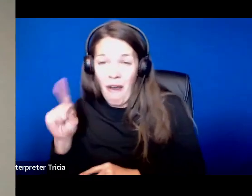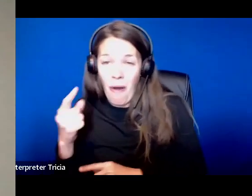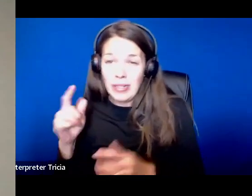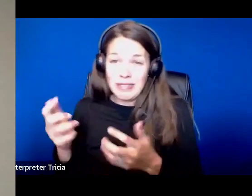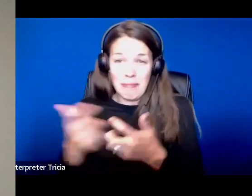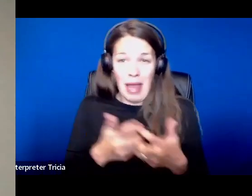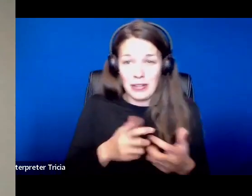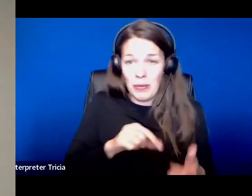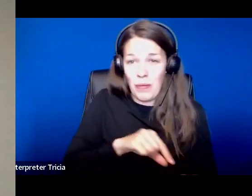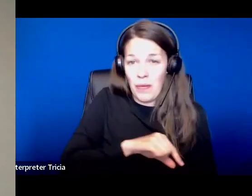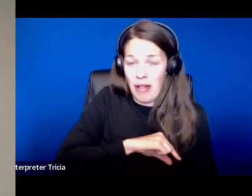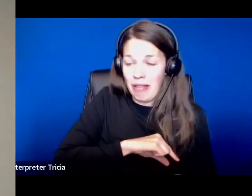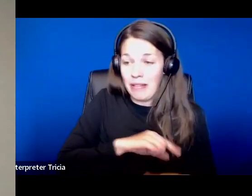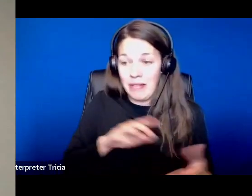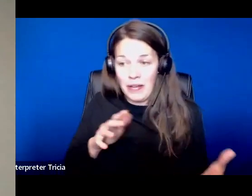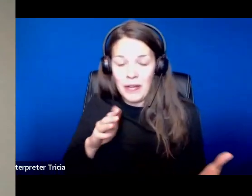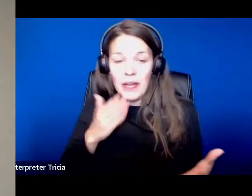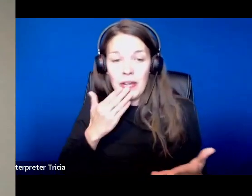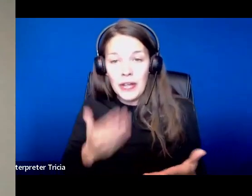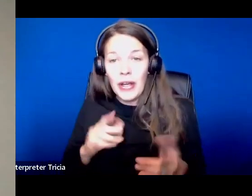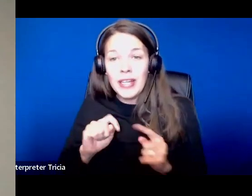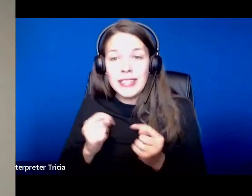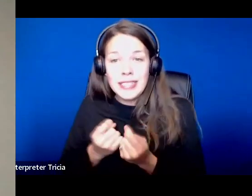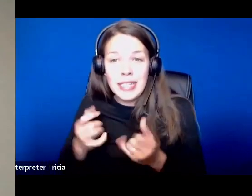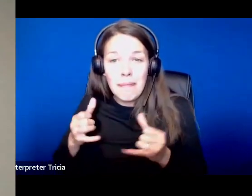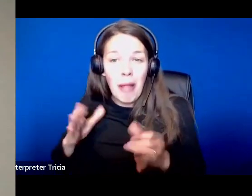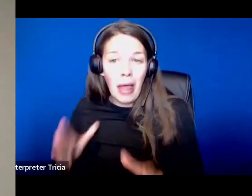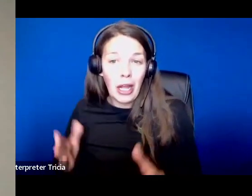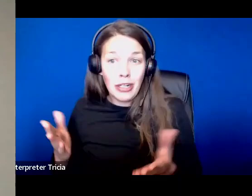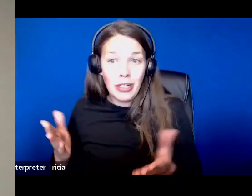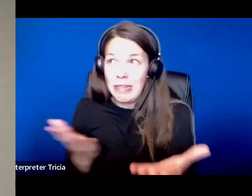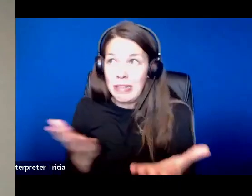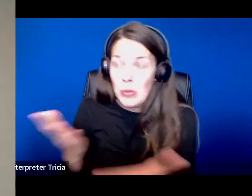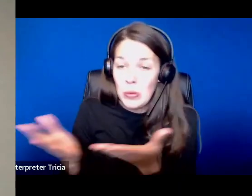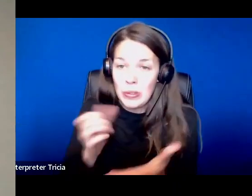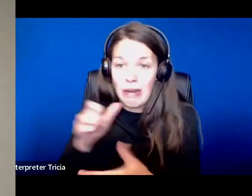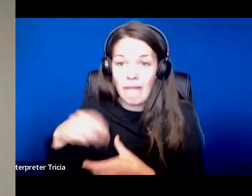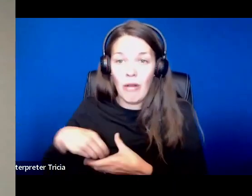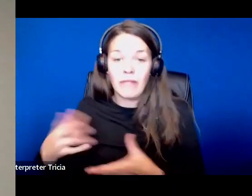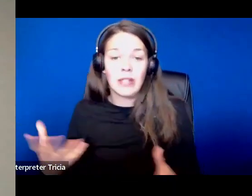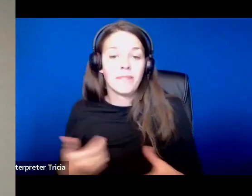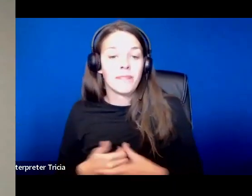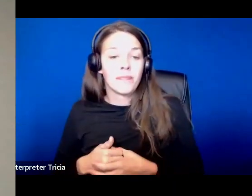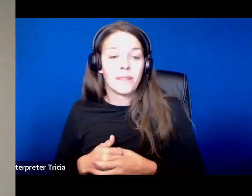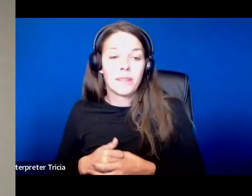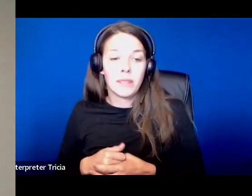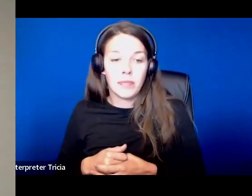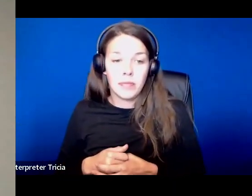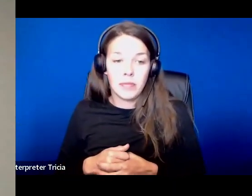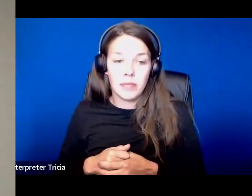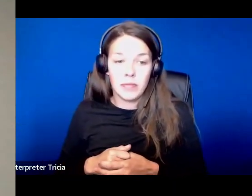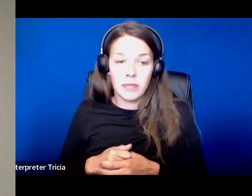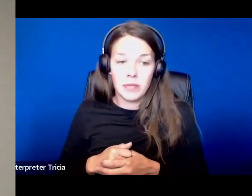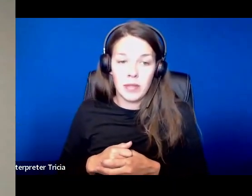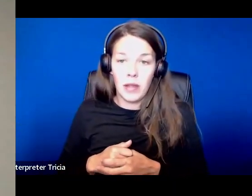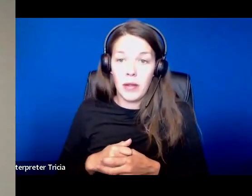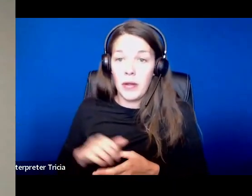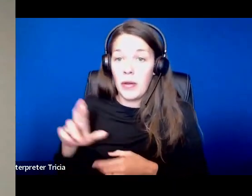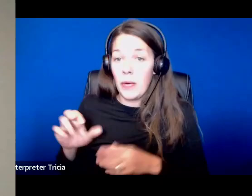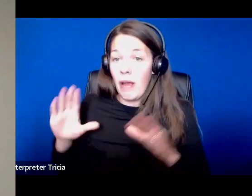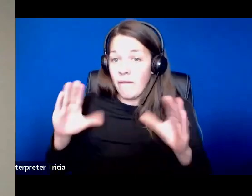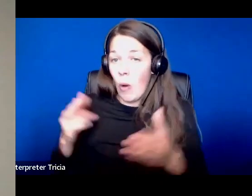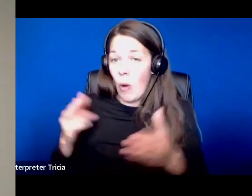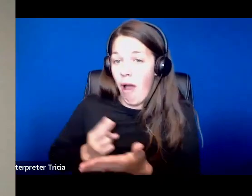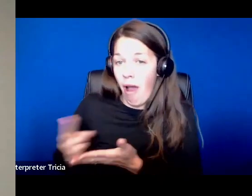so then you lose good team players. And so we really kind of refocused,